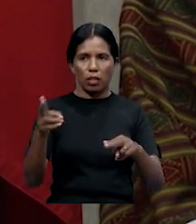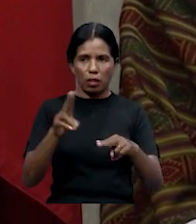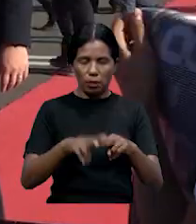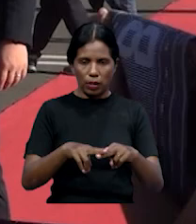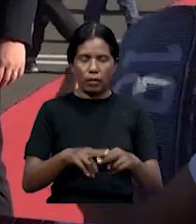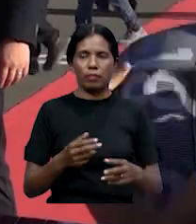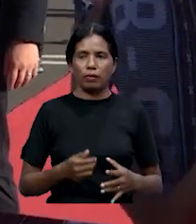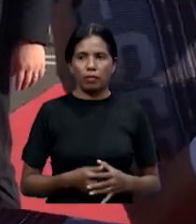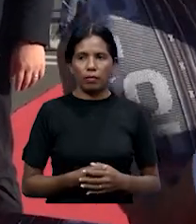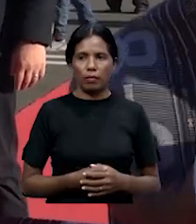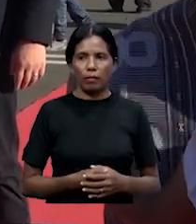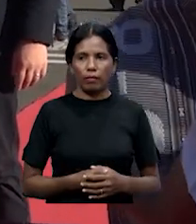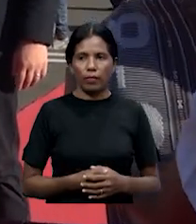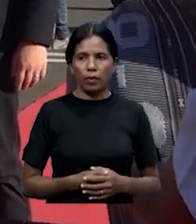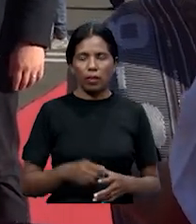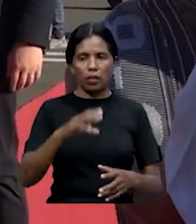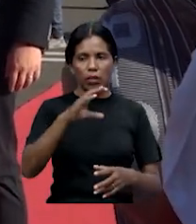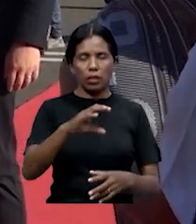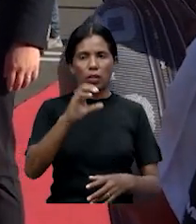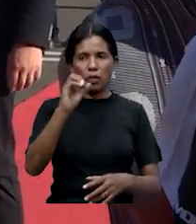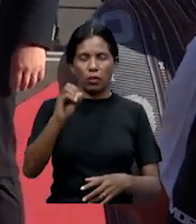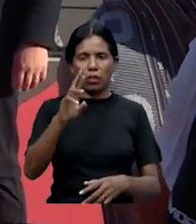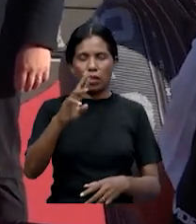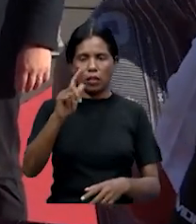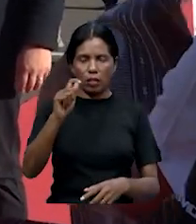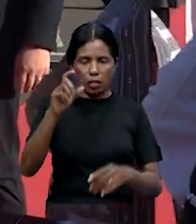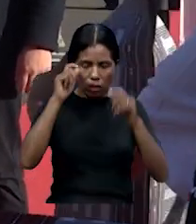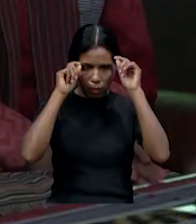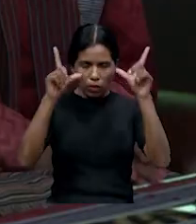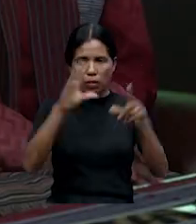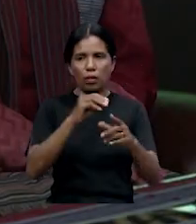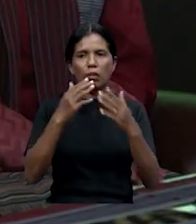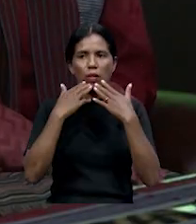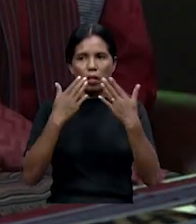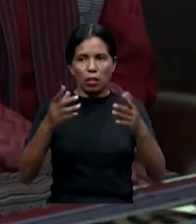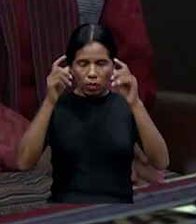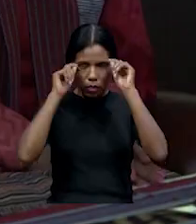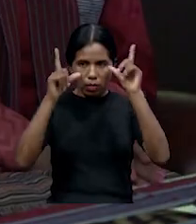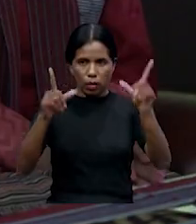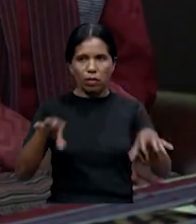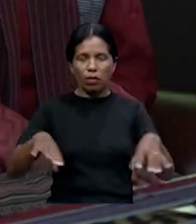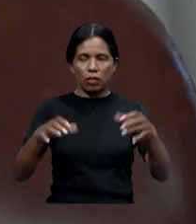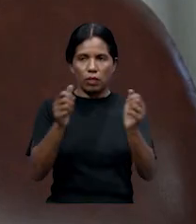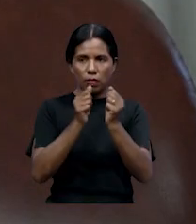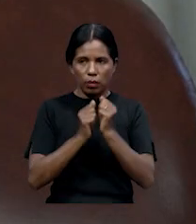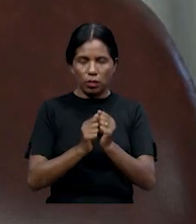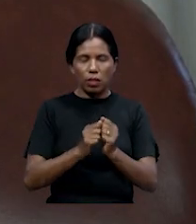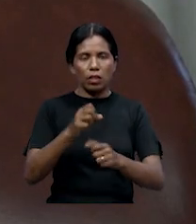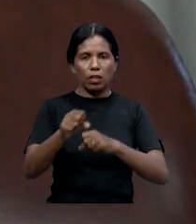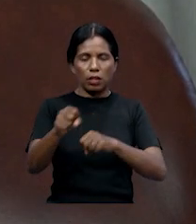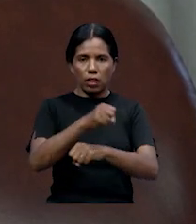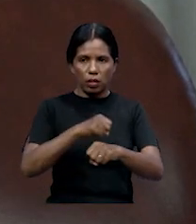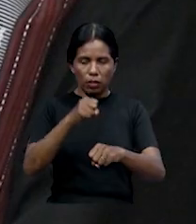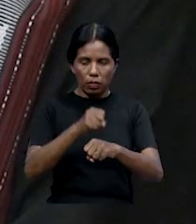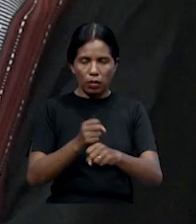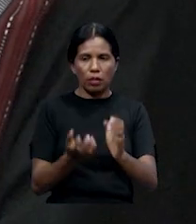frequencia. CEO Air Timor Ravindra Katiravelu agradece ba Timor Leste nebe serviço a mutu ko Singapura onde